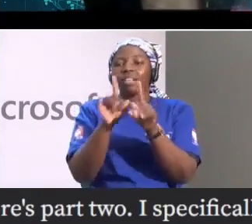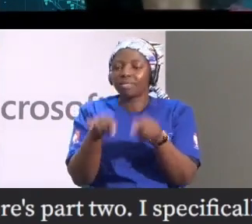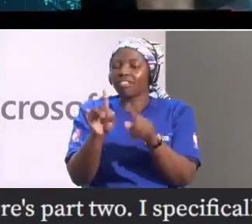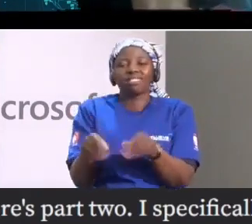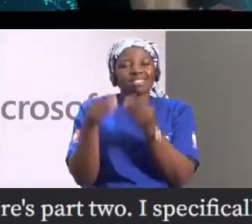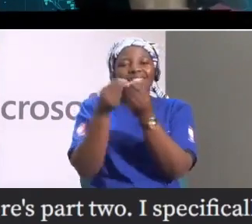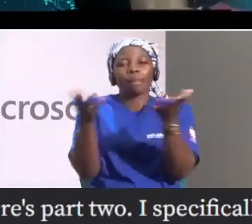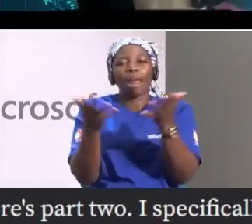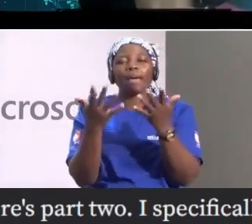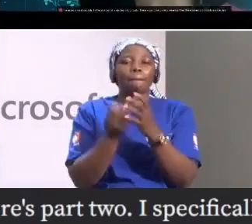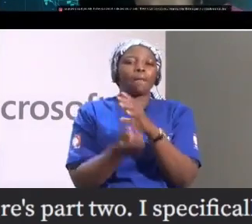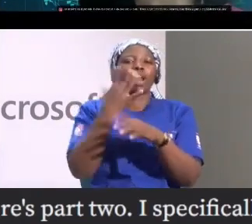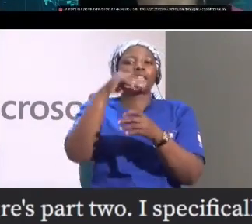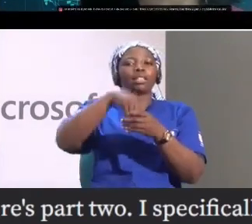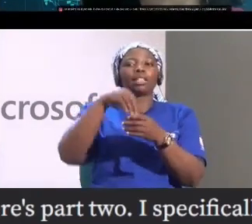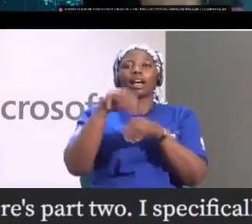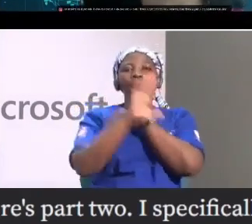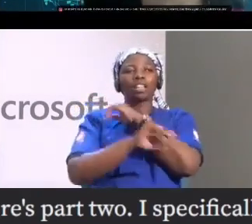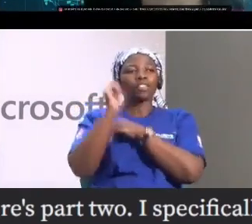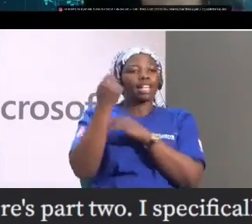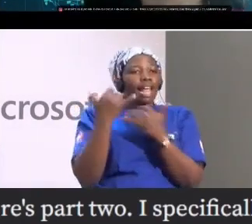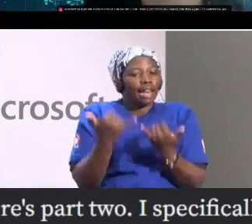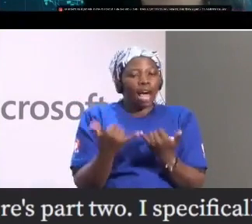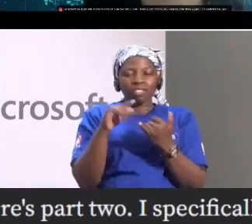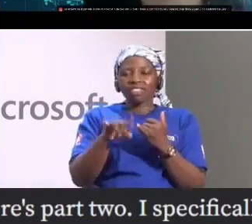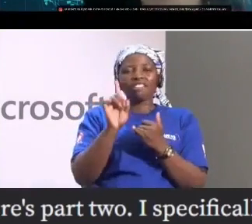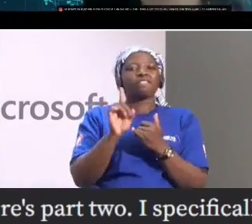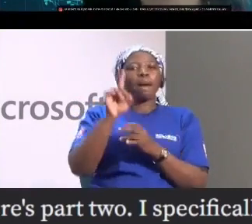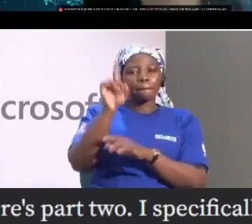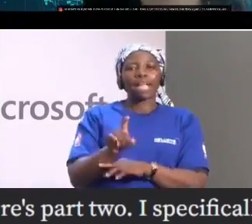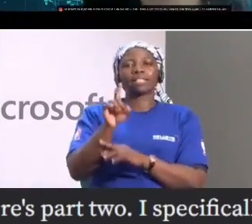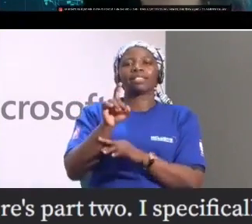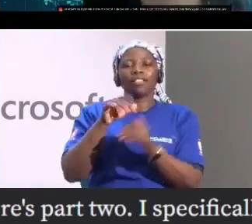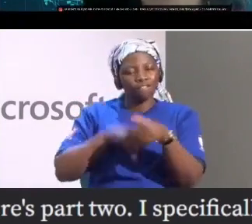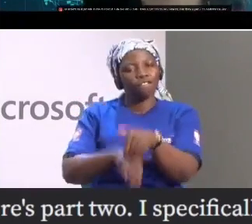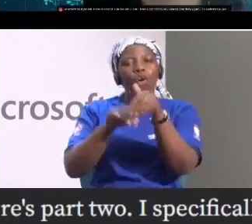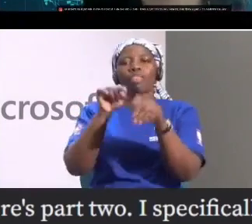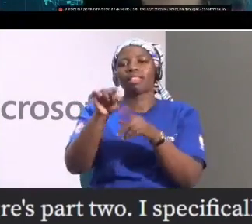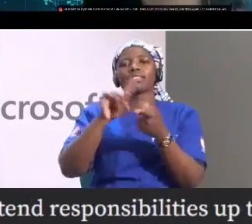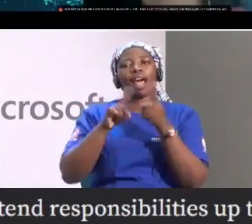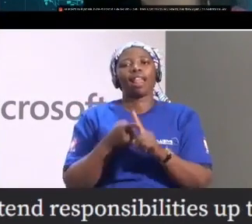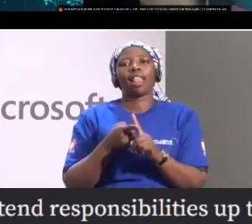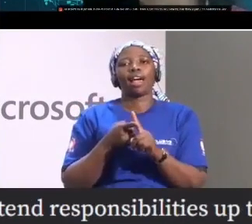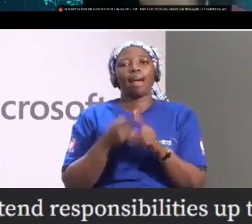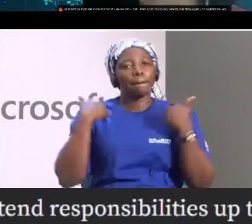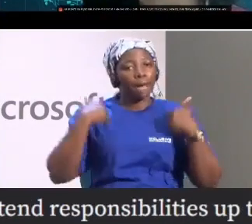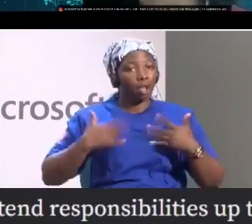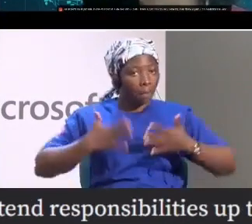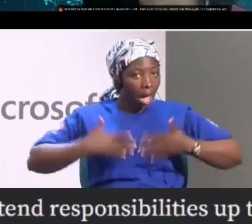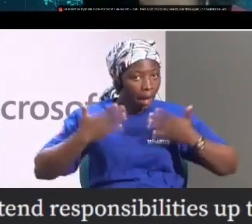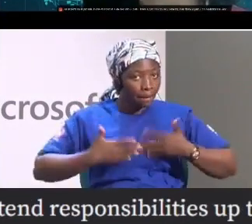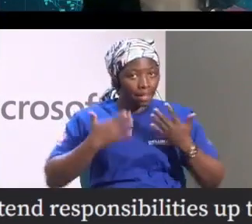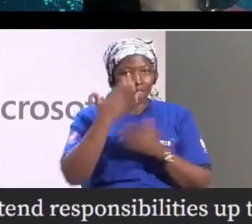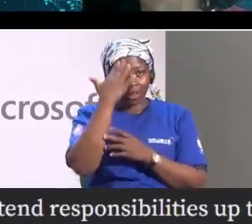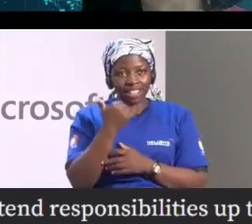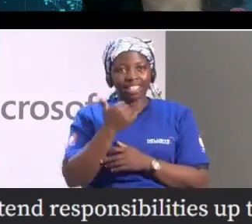supplies products in the Republic of Kenya is now subject to comply with this standard. And I'm happy that